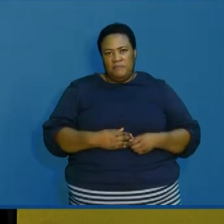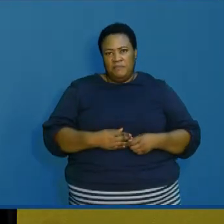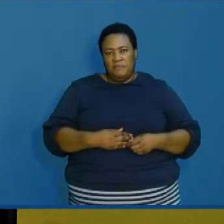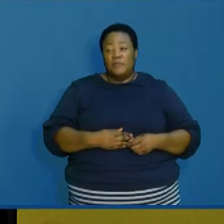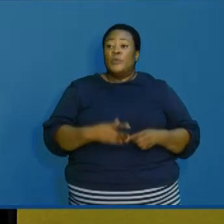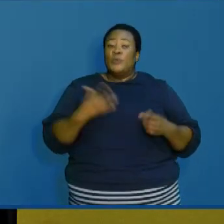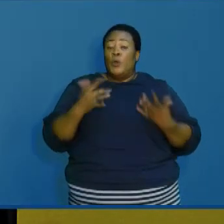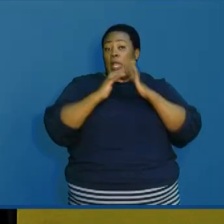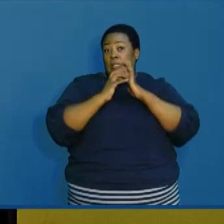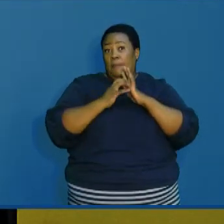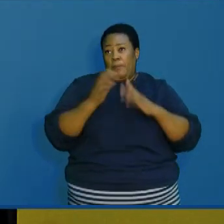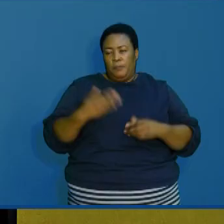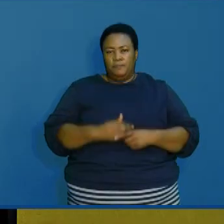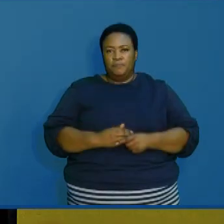example.